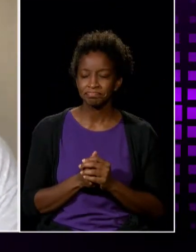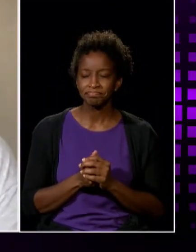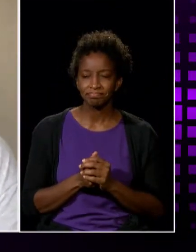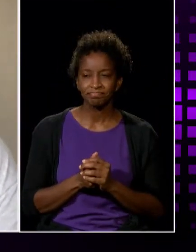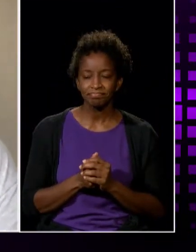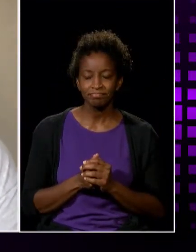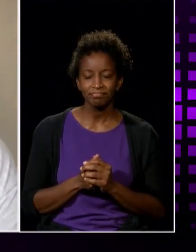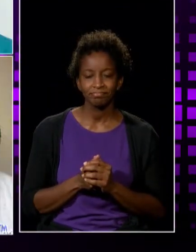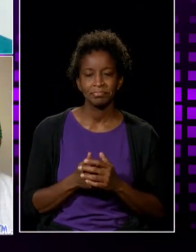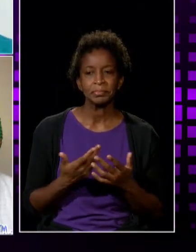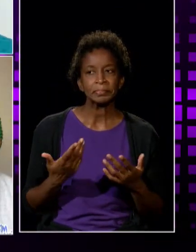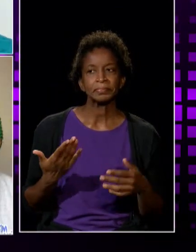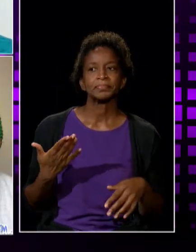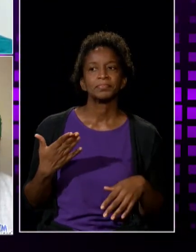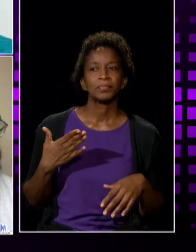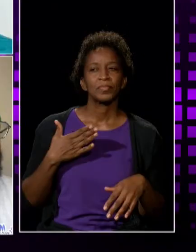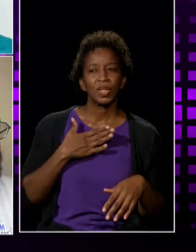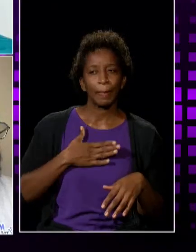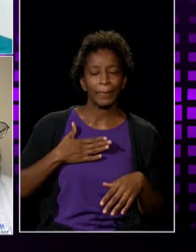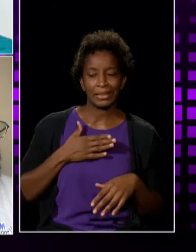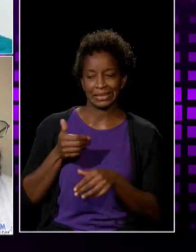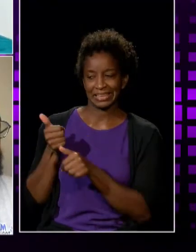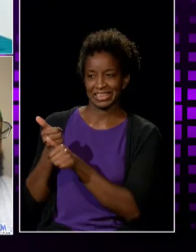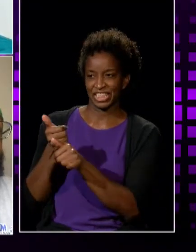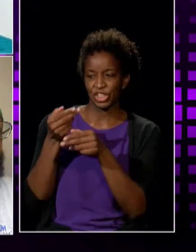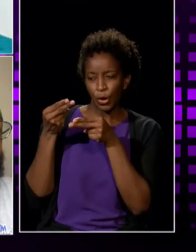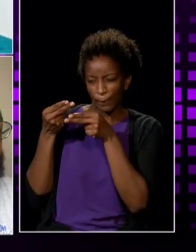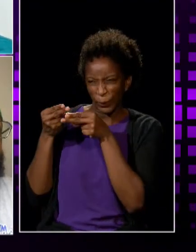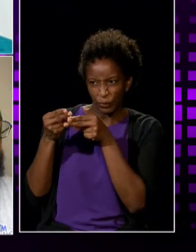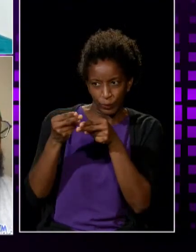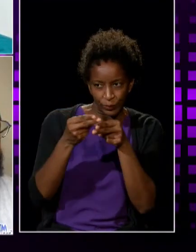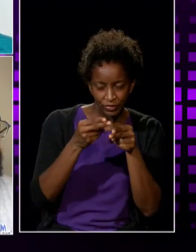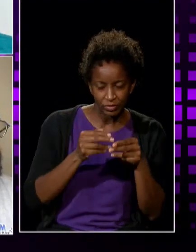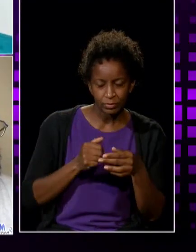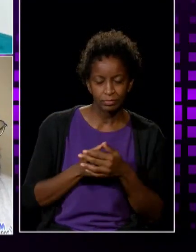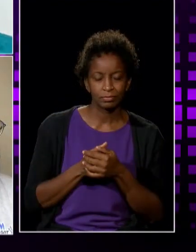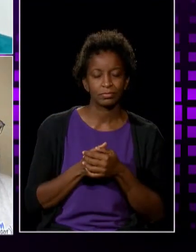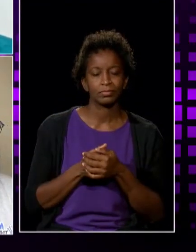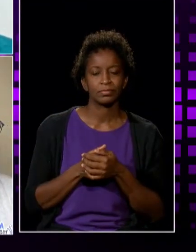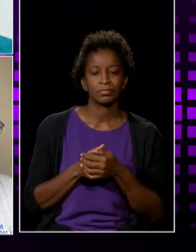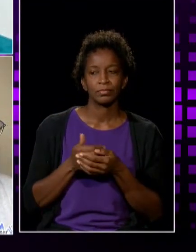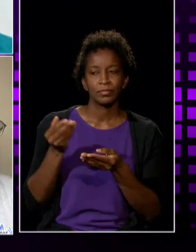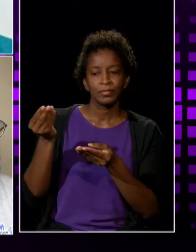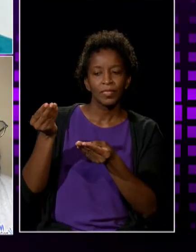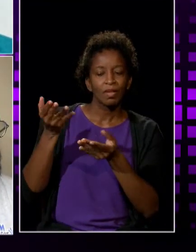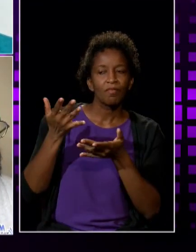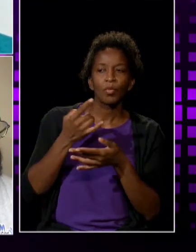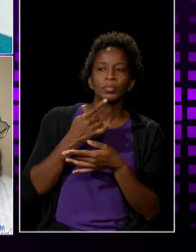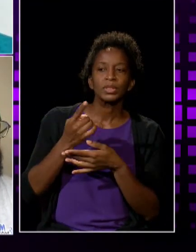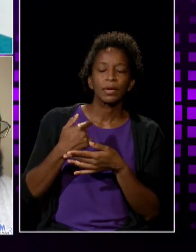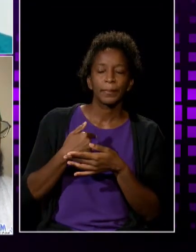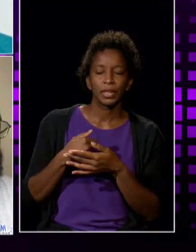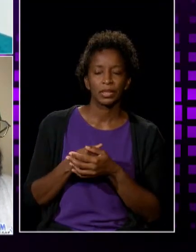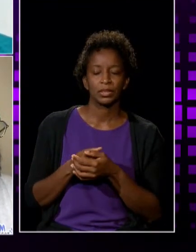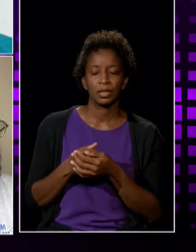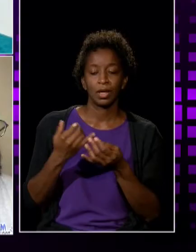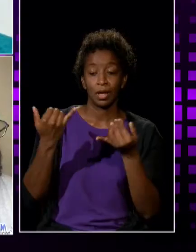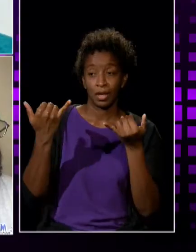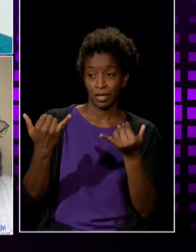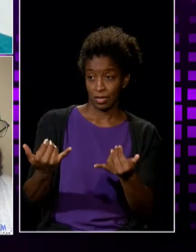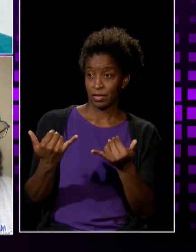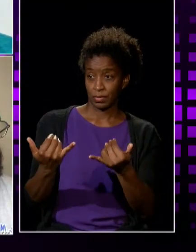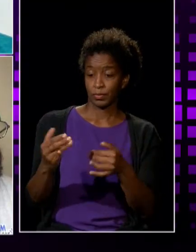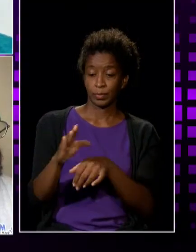30 seconds each, while wrapping up, I just want you to tell me, what does this new Republic